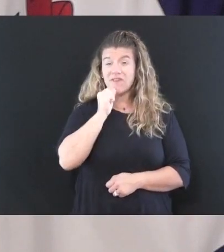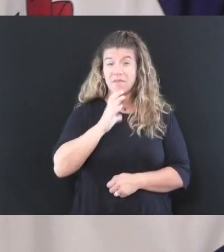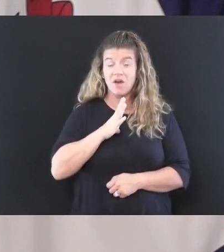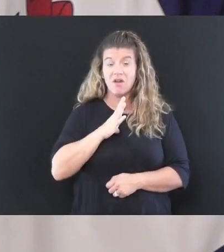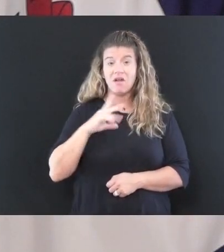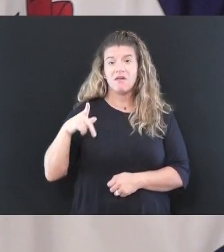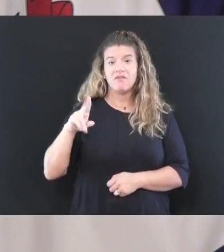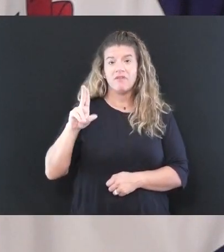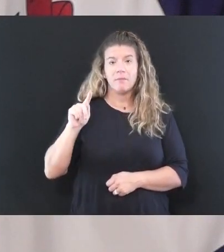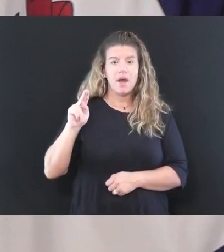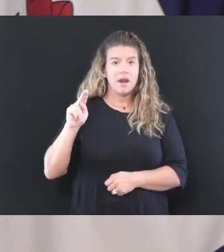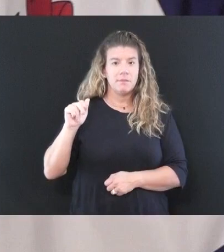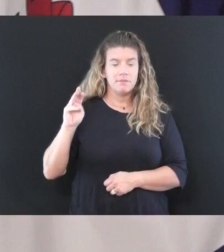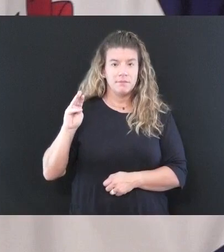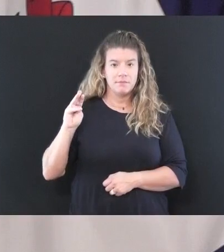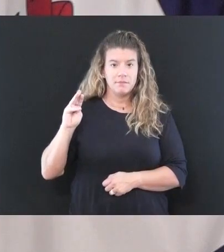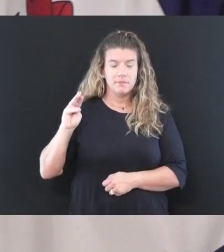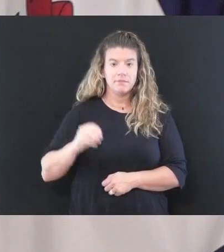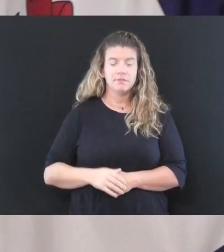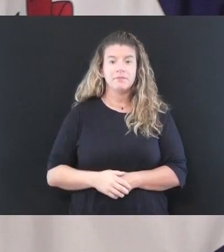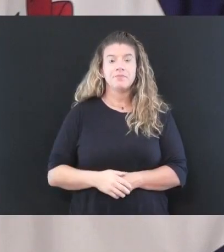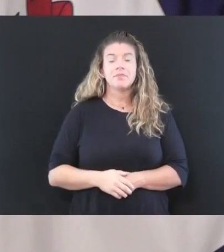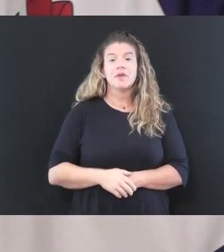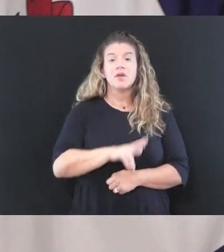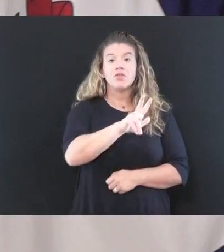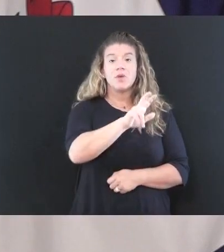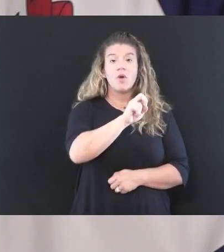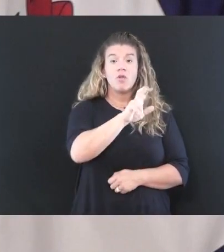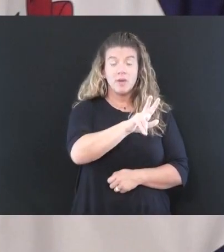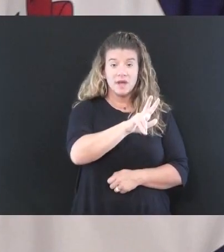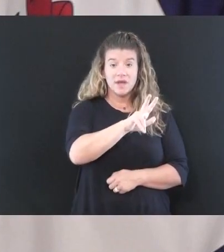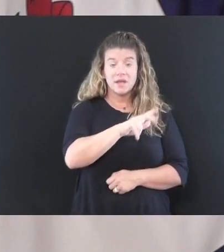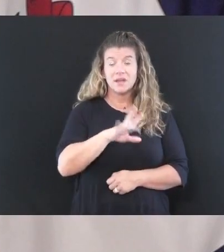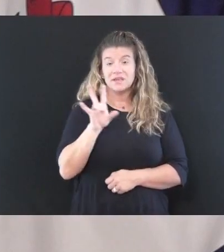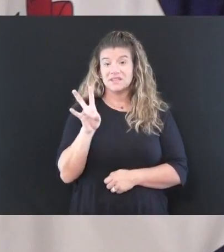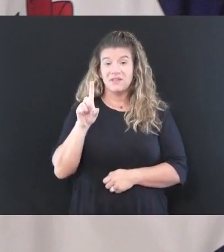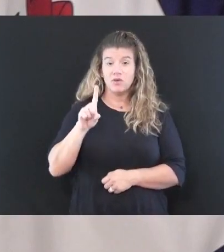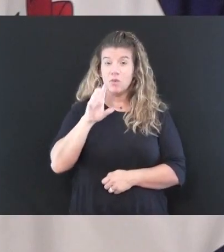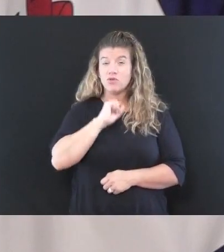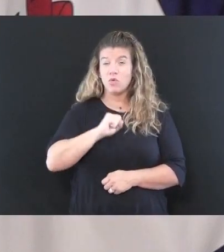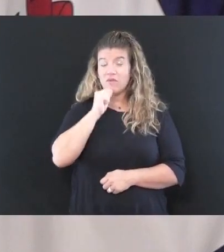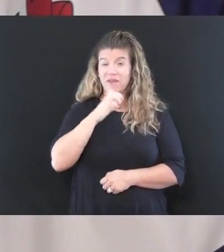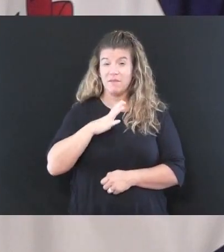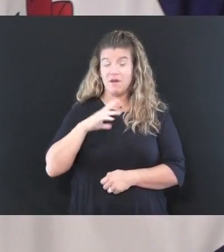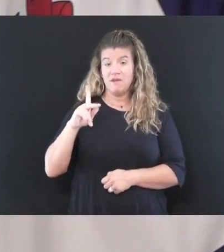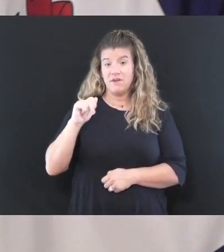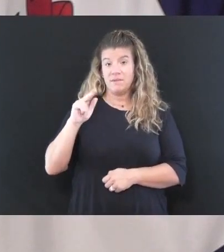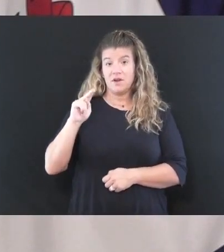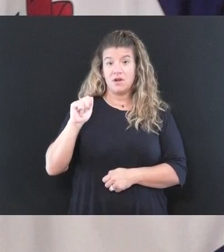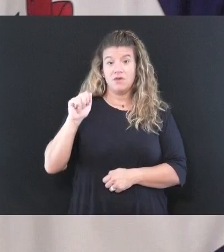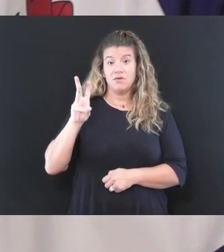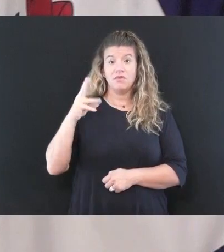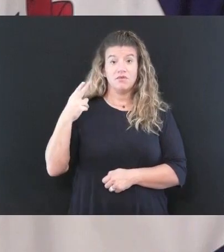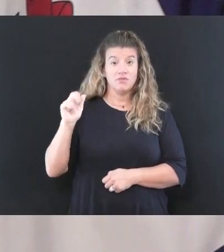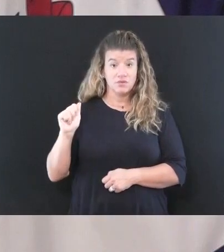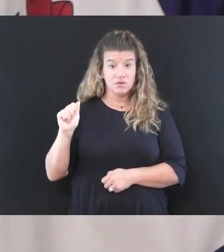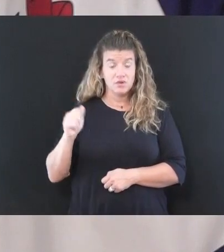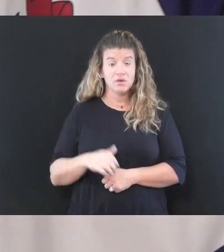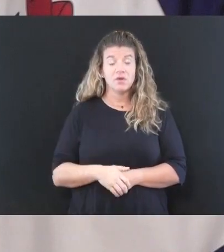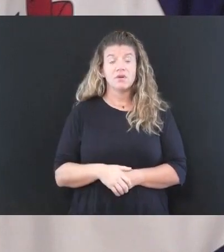female from Putnam County. Our 303rd death, a 71-year-old female from Kanawha County.